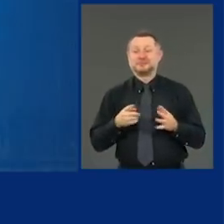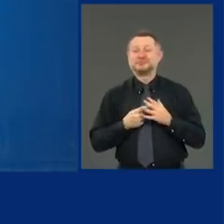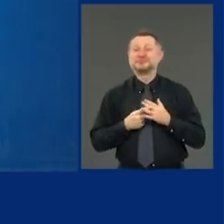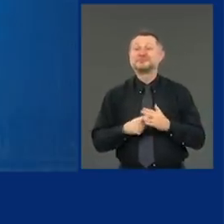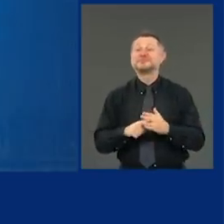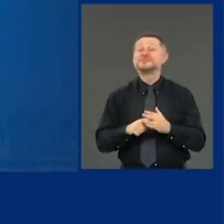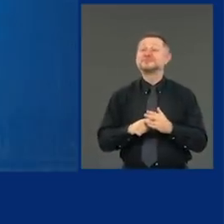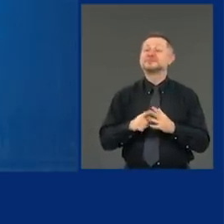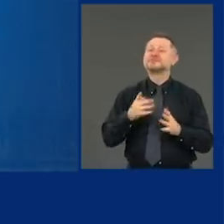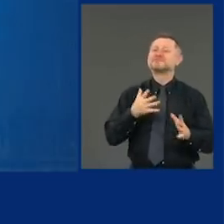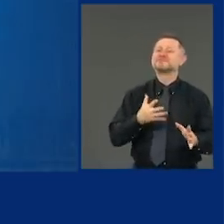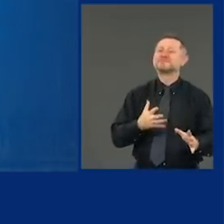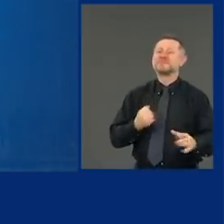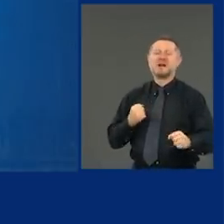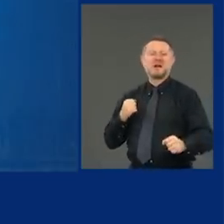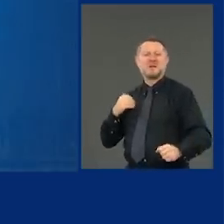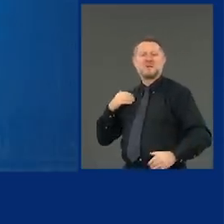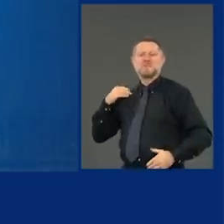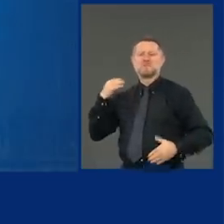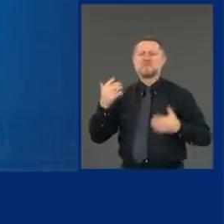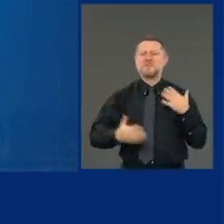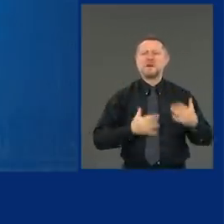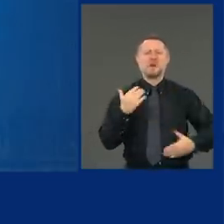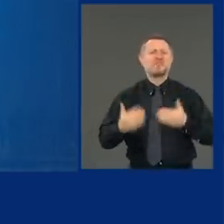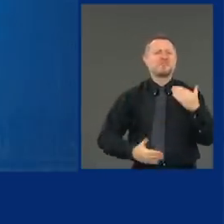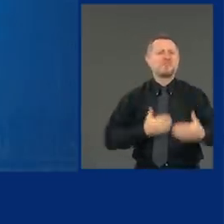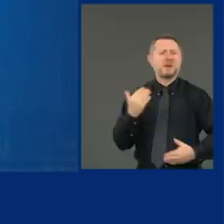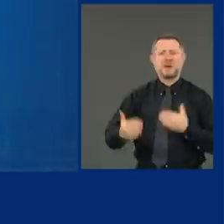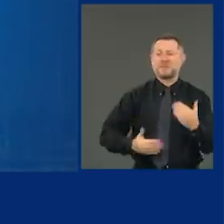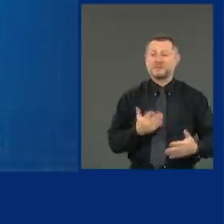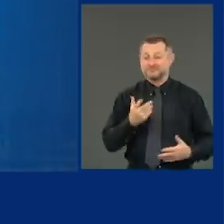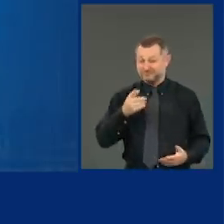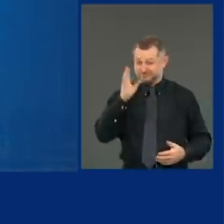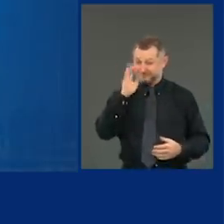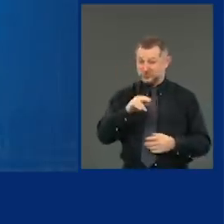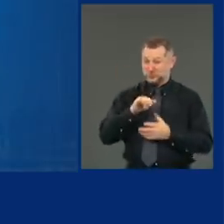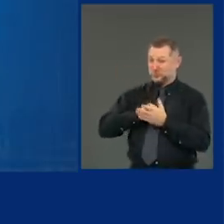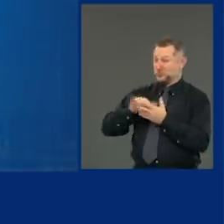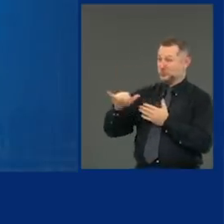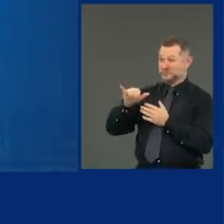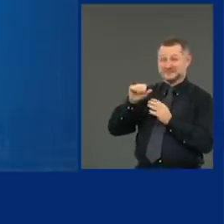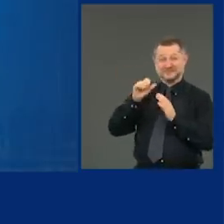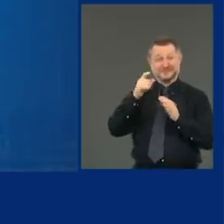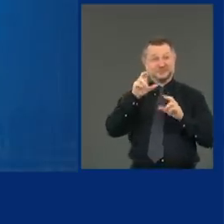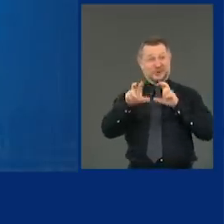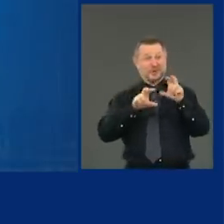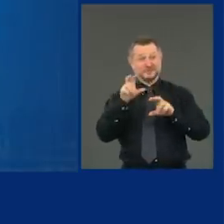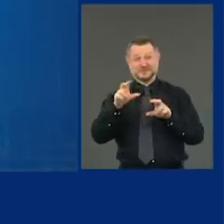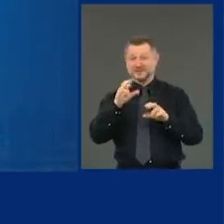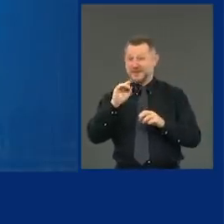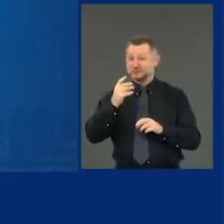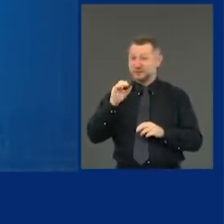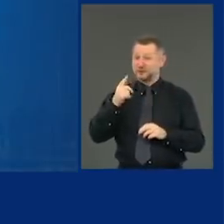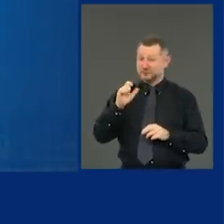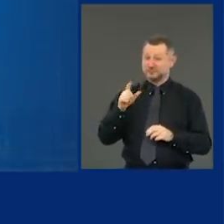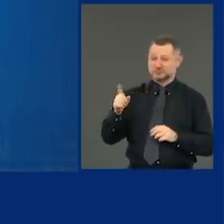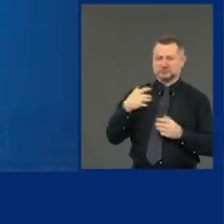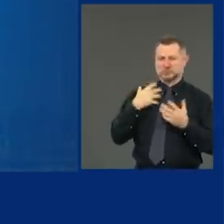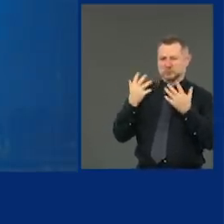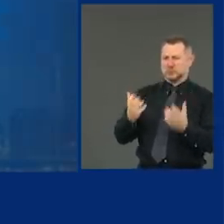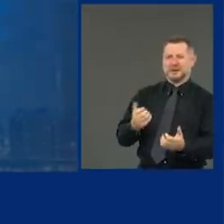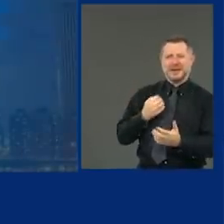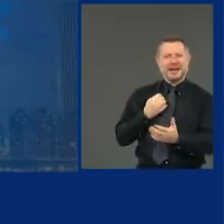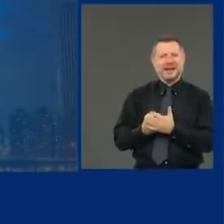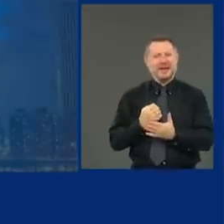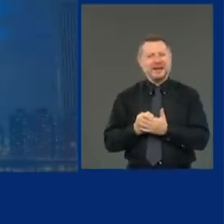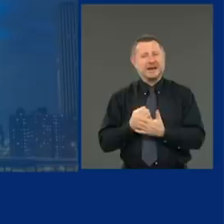supercharge the reopening, right? Stock market opened today. We want that economy to come roaring back. We